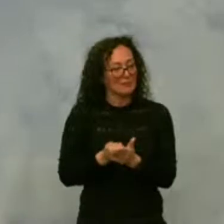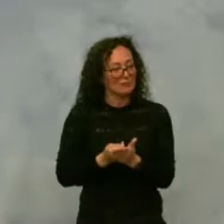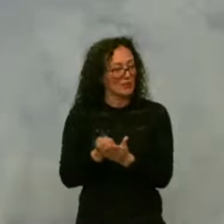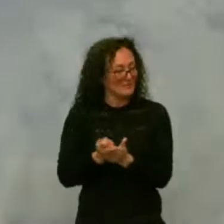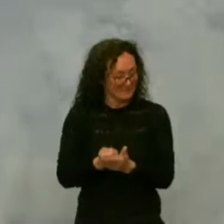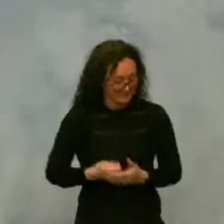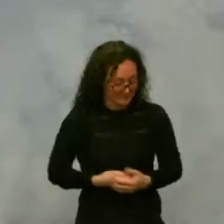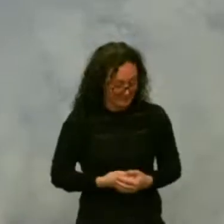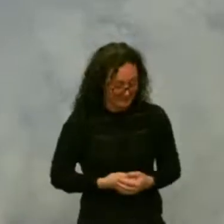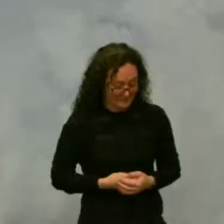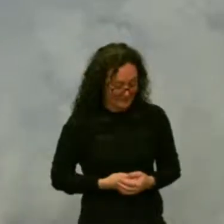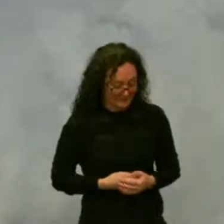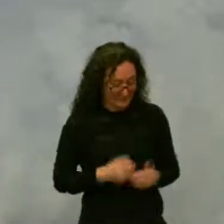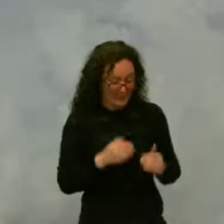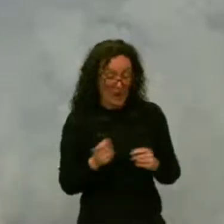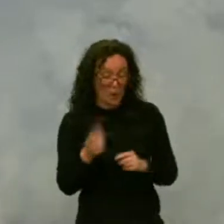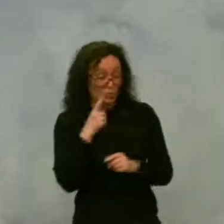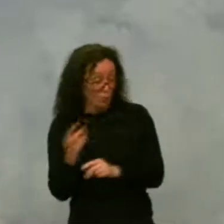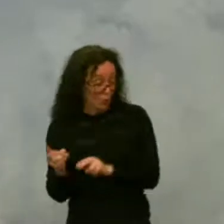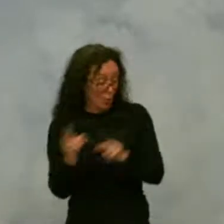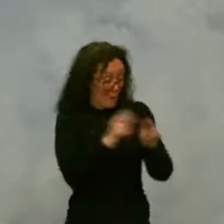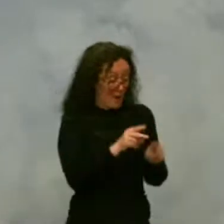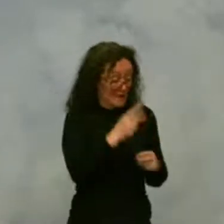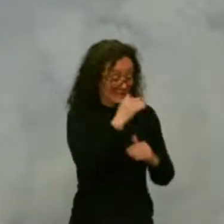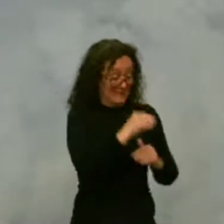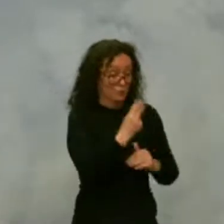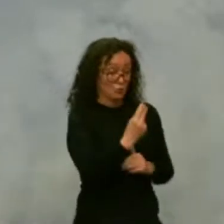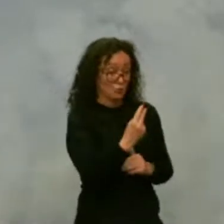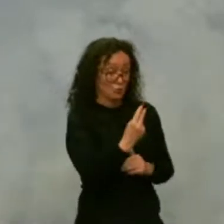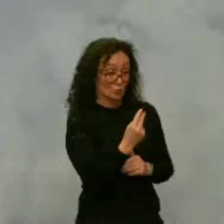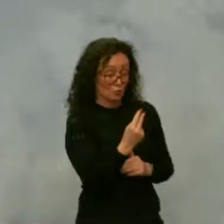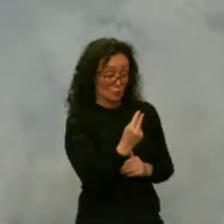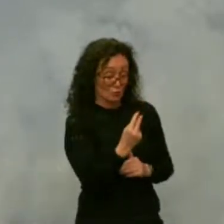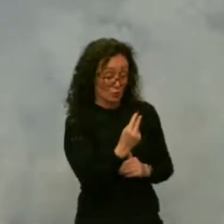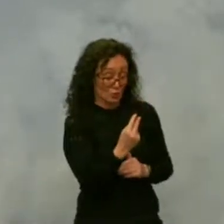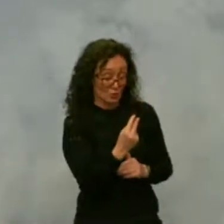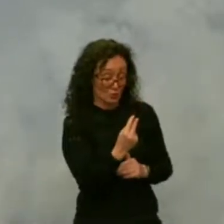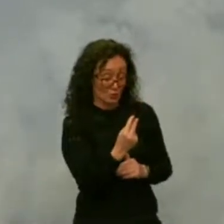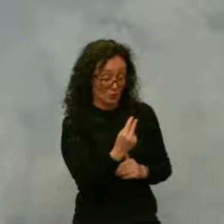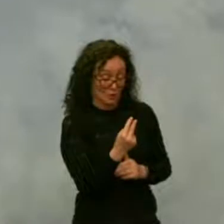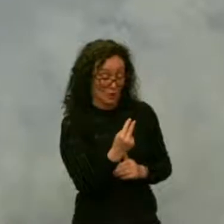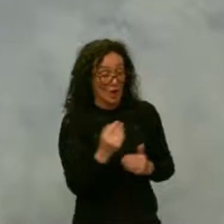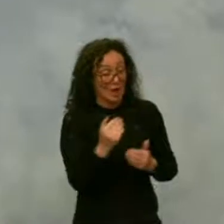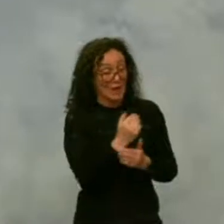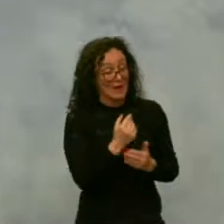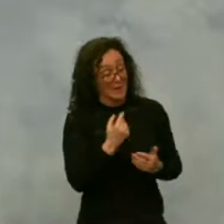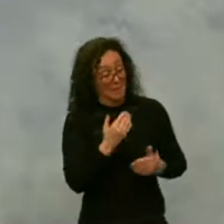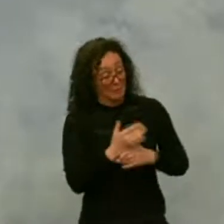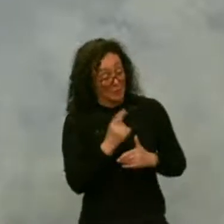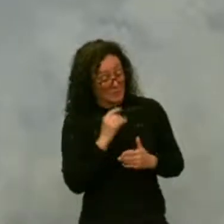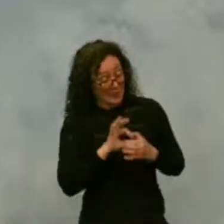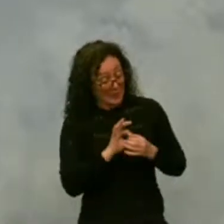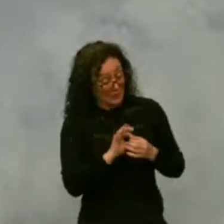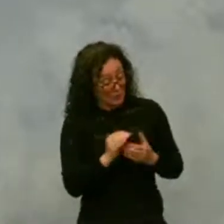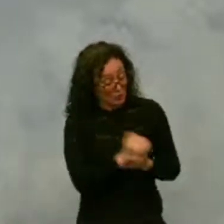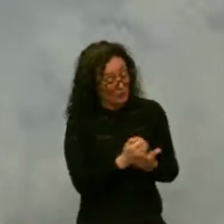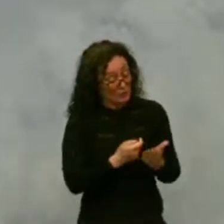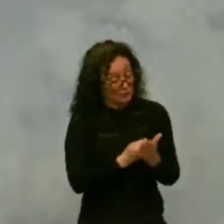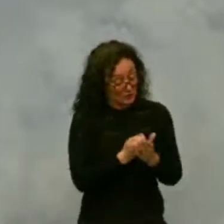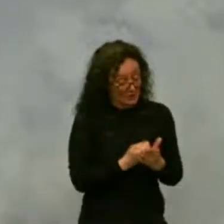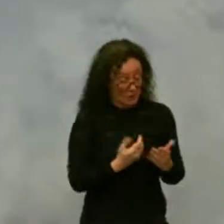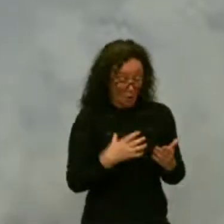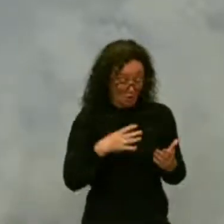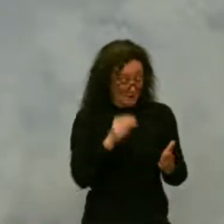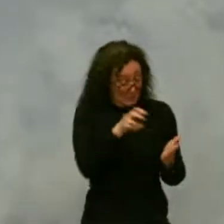to Section 2 of the report and ask that performance in terms of the collection of revenue be noted. The current position in respect of BRIS is